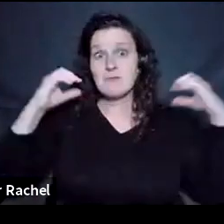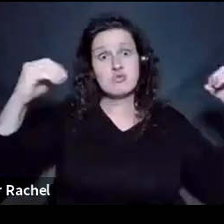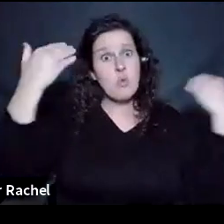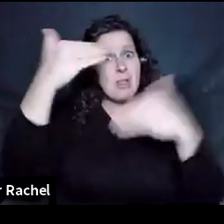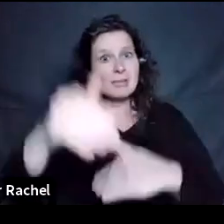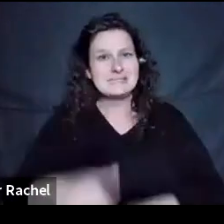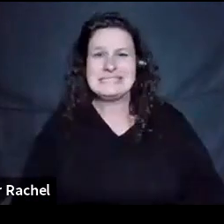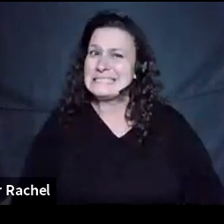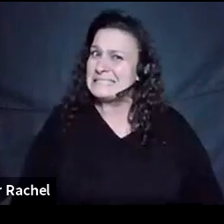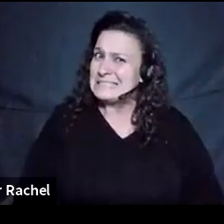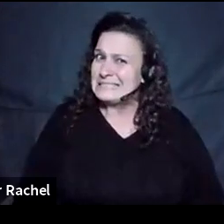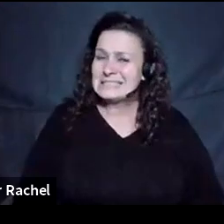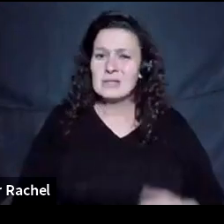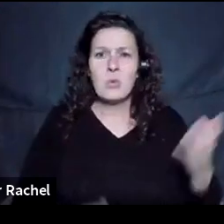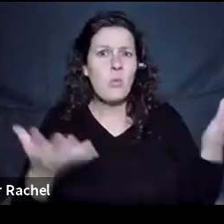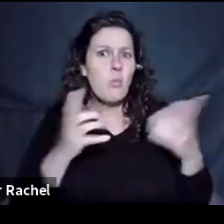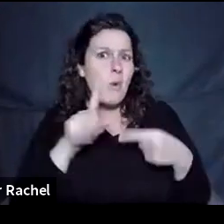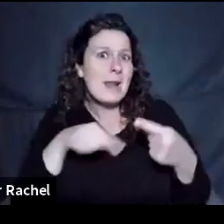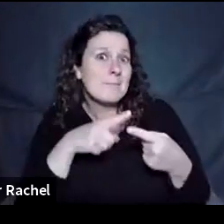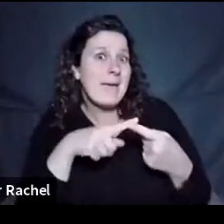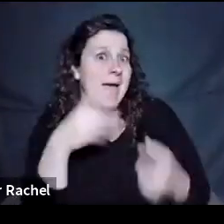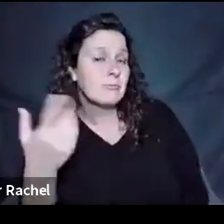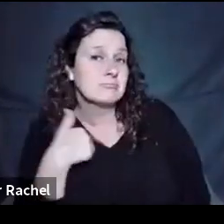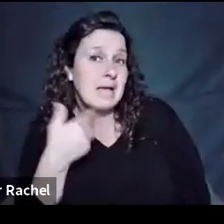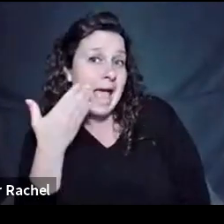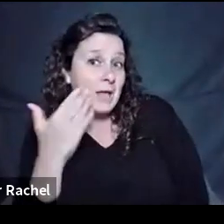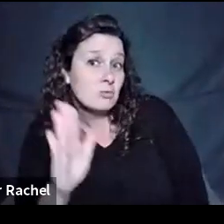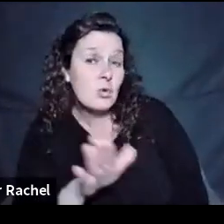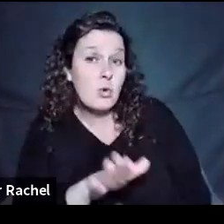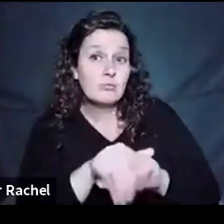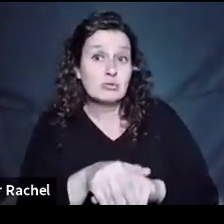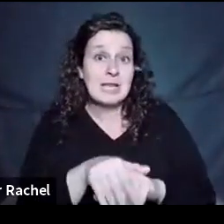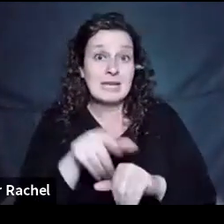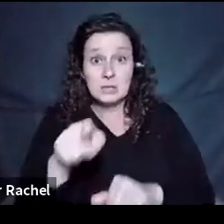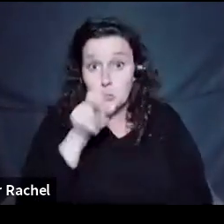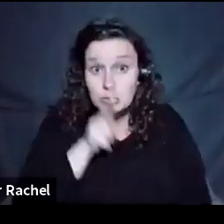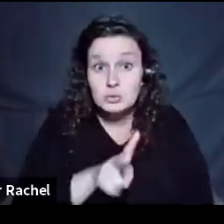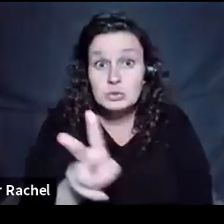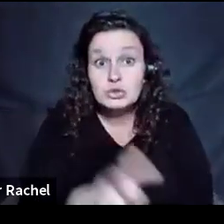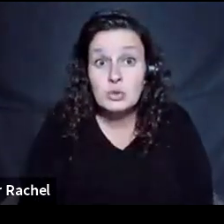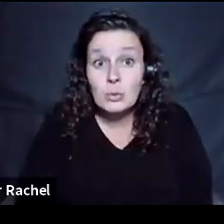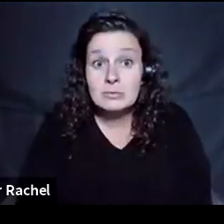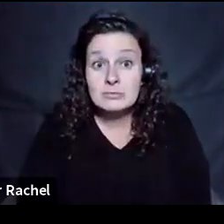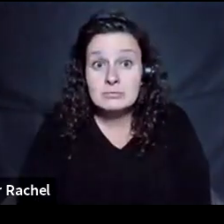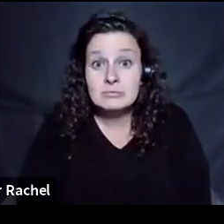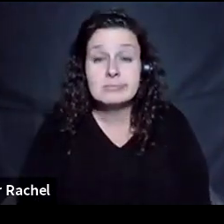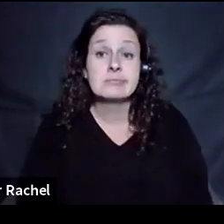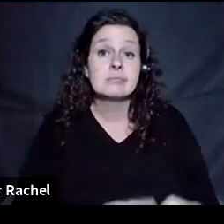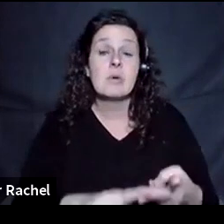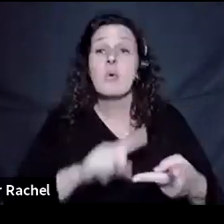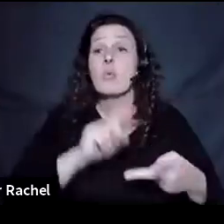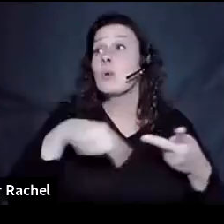well, what about, I don't know, pretending you're 2 years old? What about